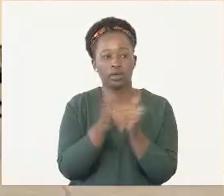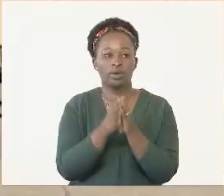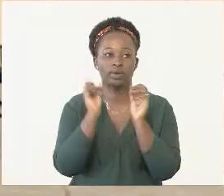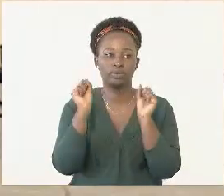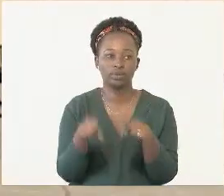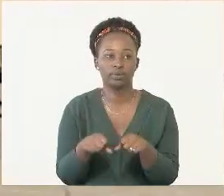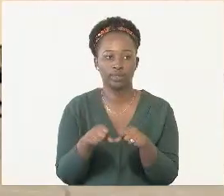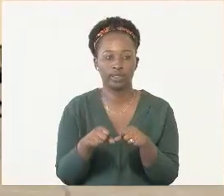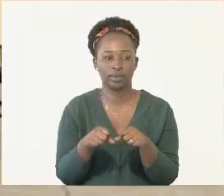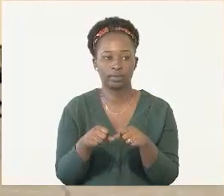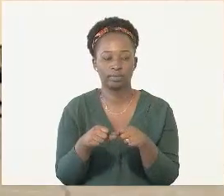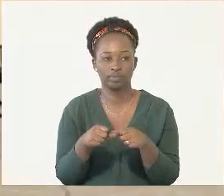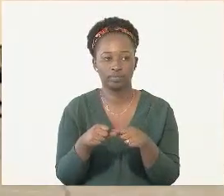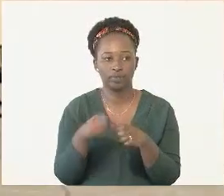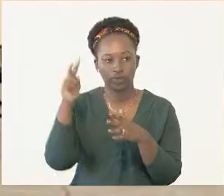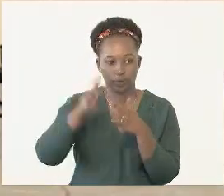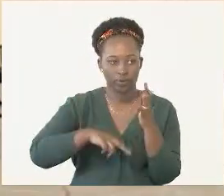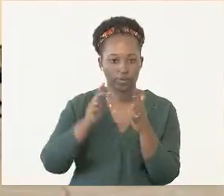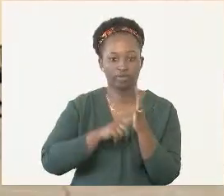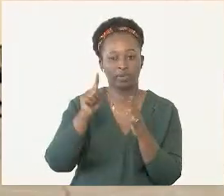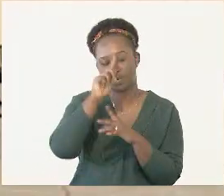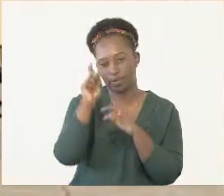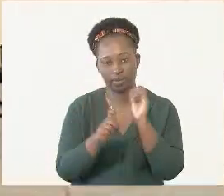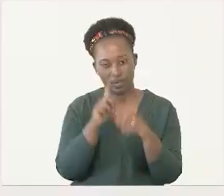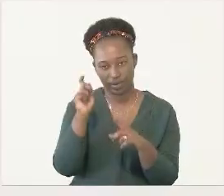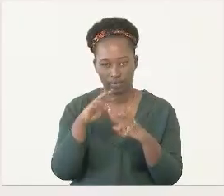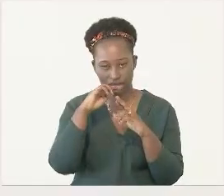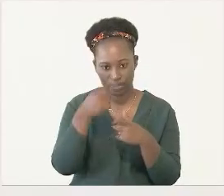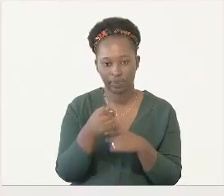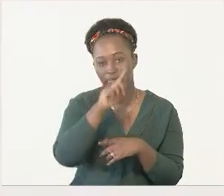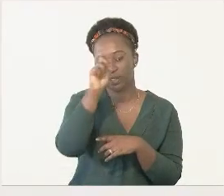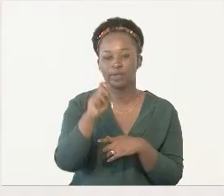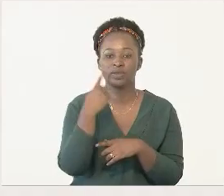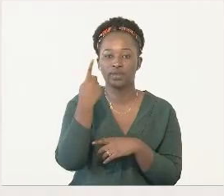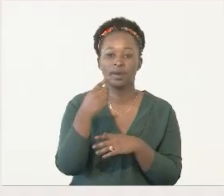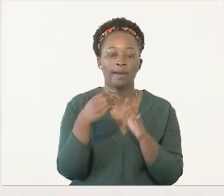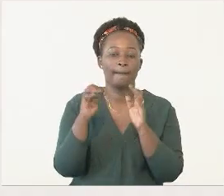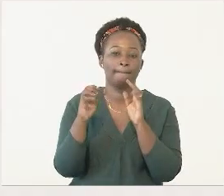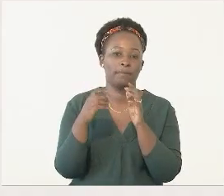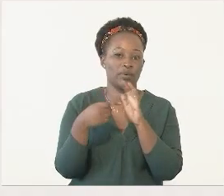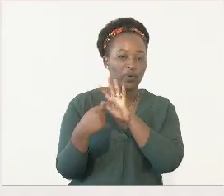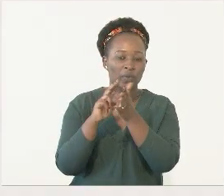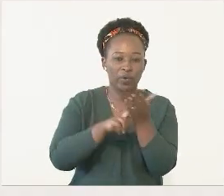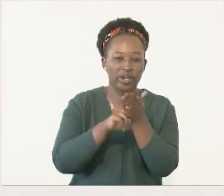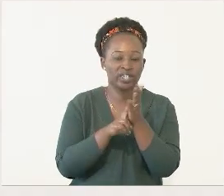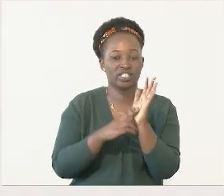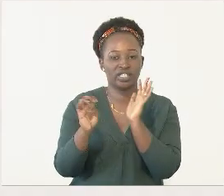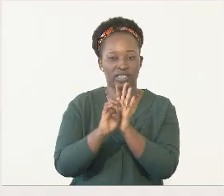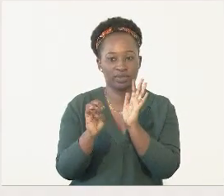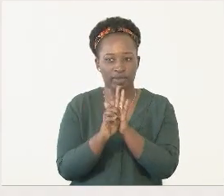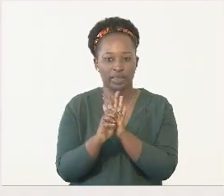to go through these questions. Question number 1 is saying, by experiment, it was found